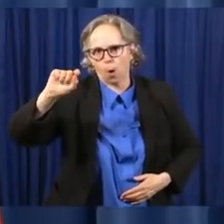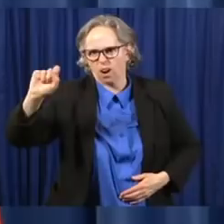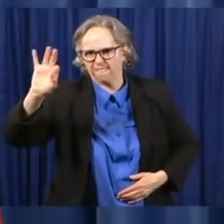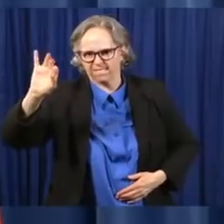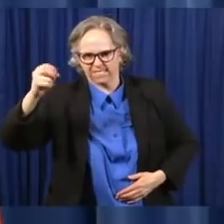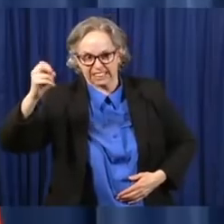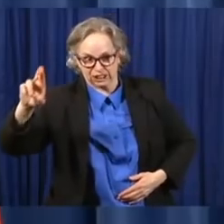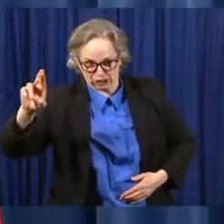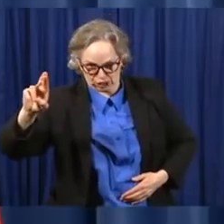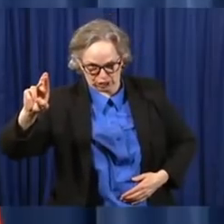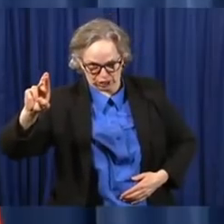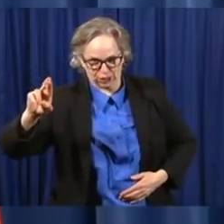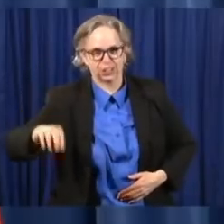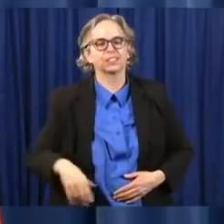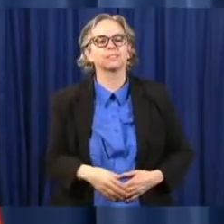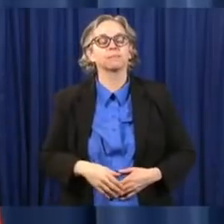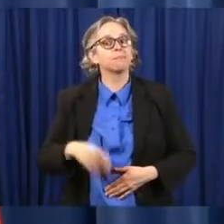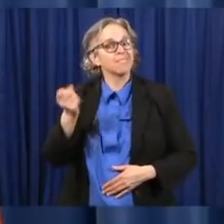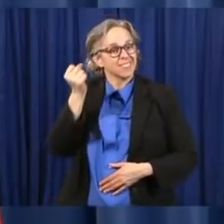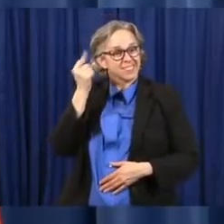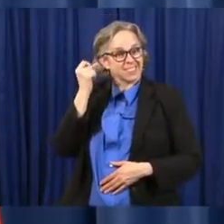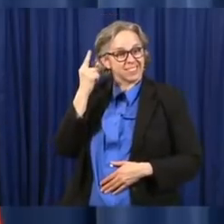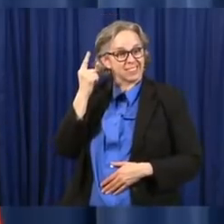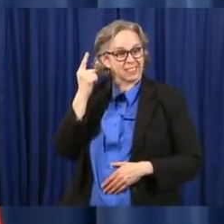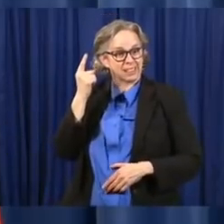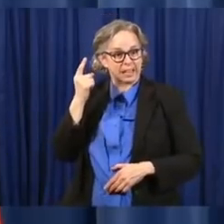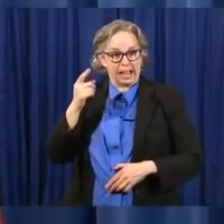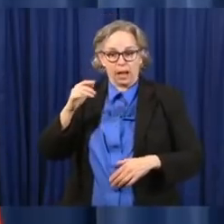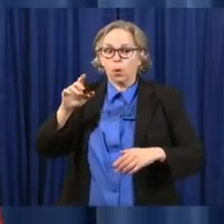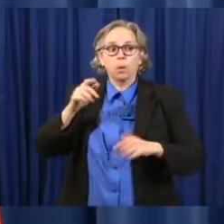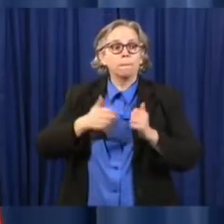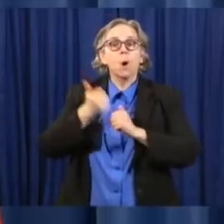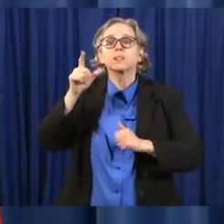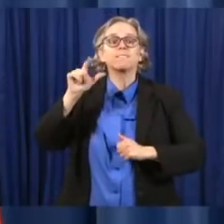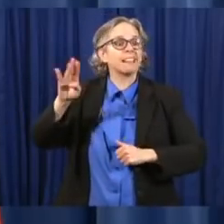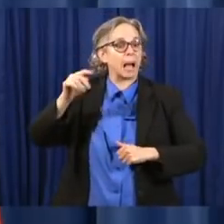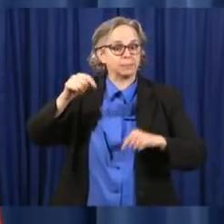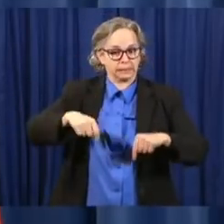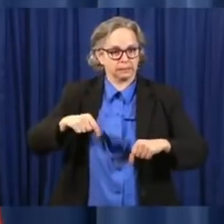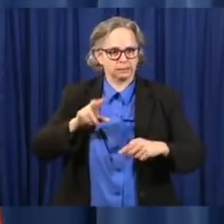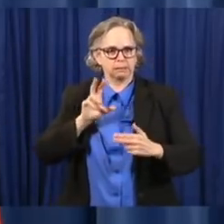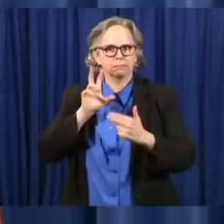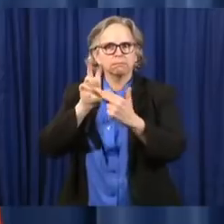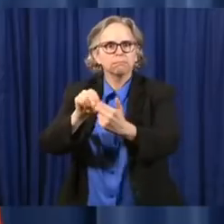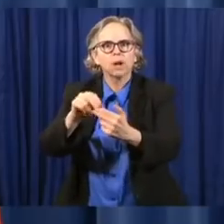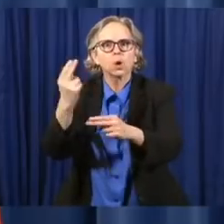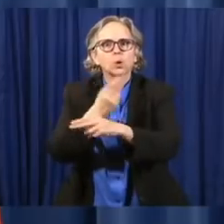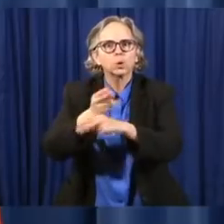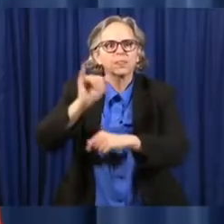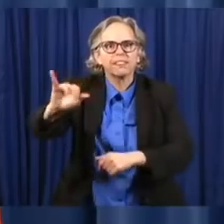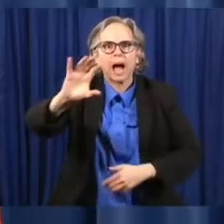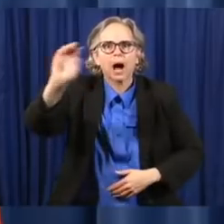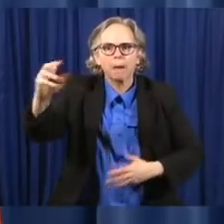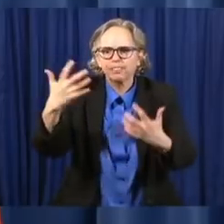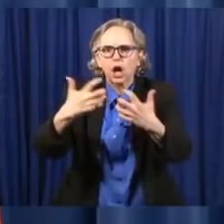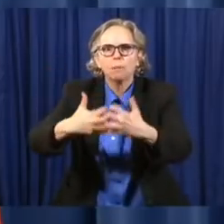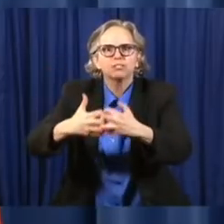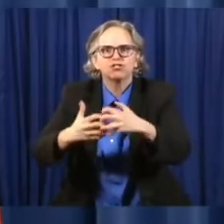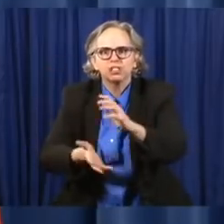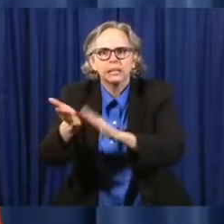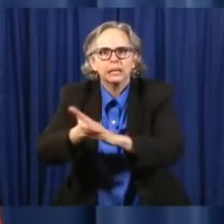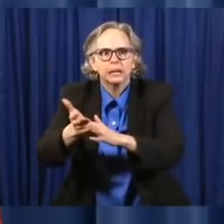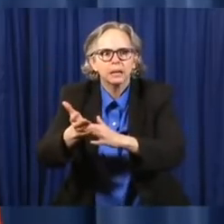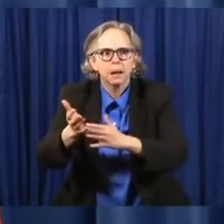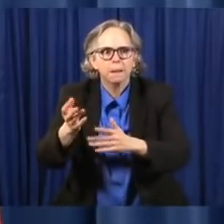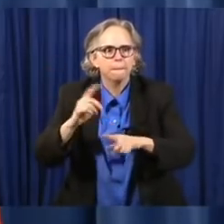use Thermo Fisher's machines. And the problem has been there just has not been enough reagent.